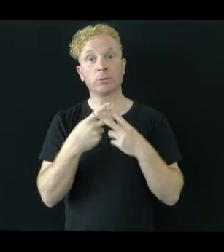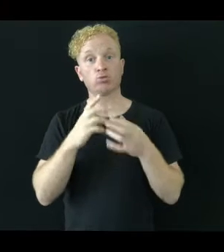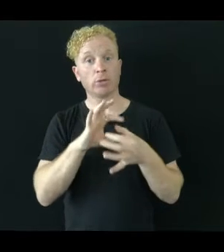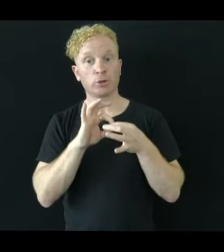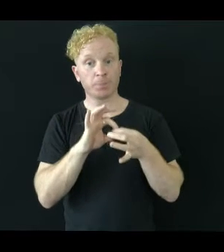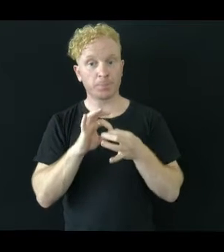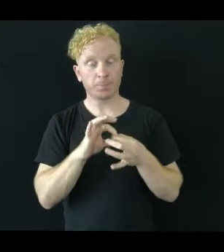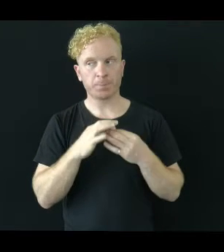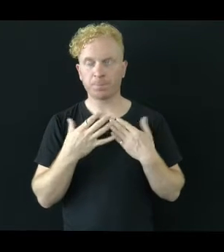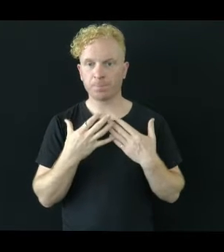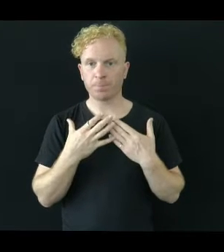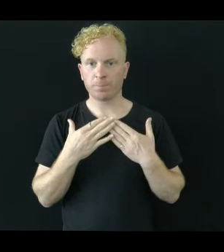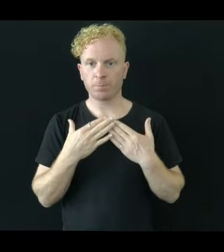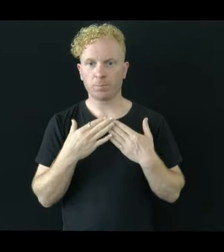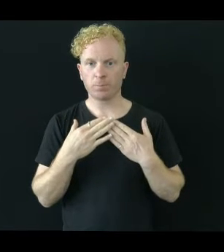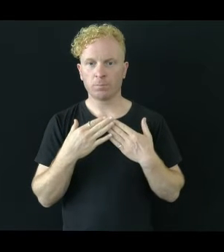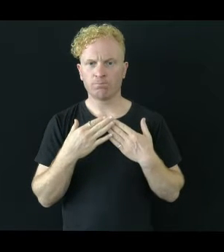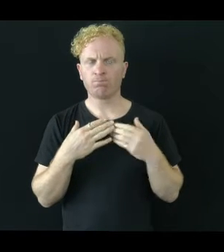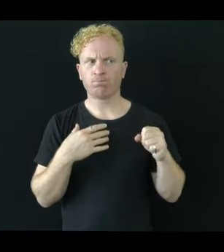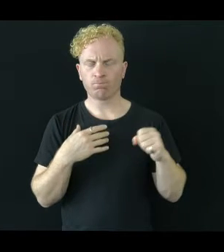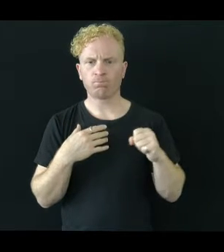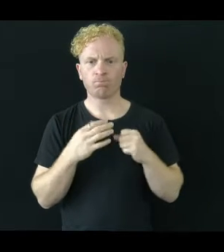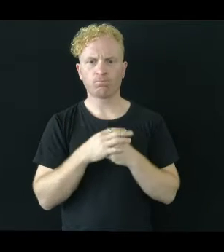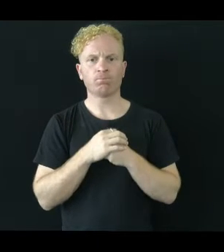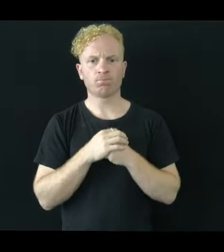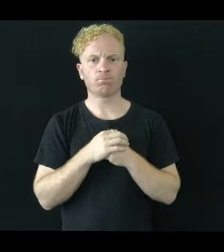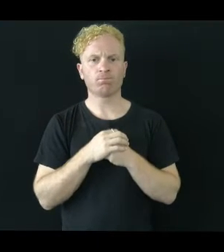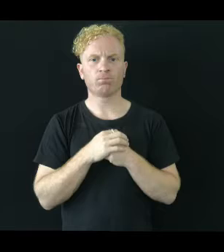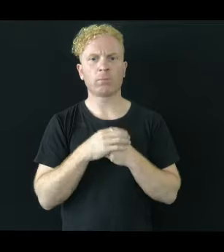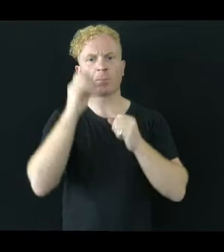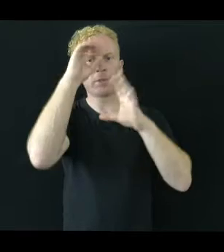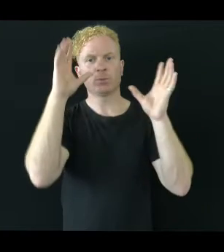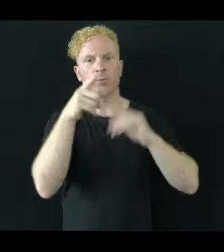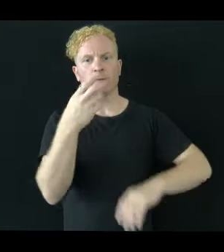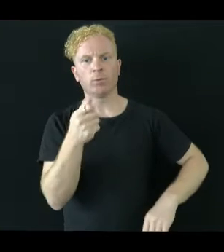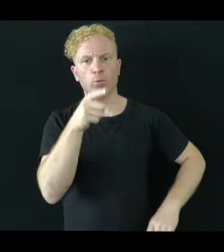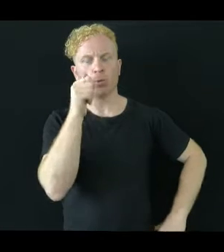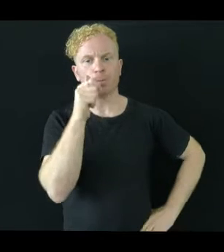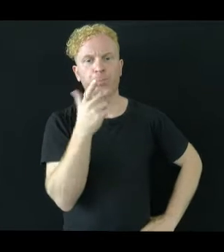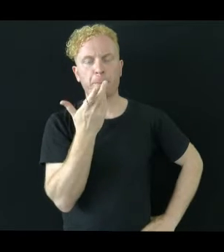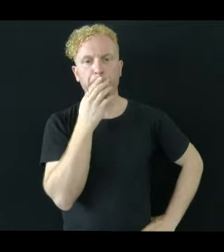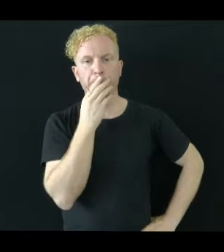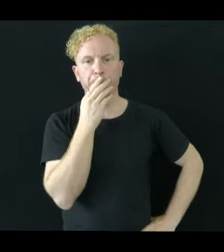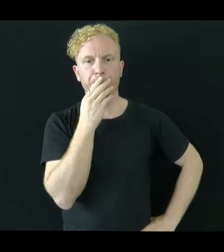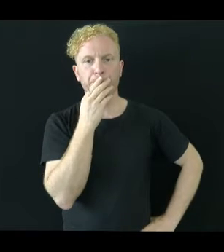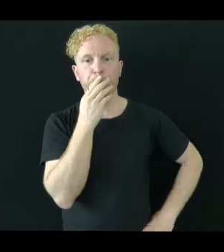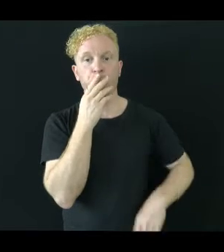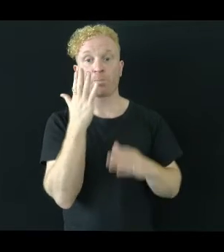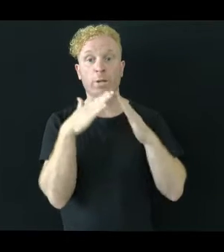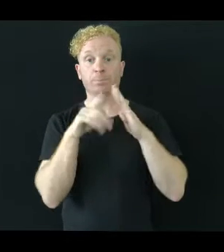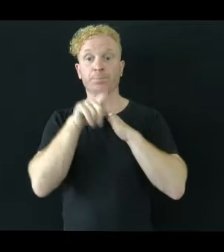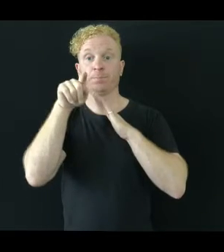to having sexual relationships. Yeah, Imagine having to